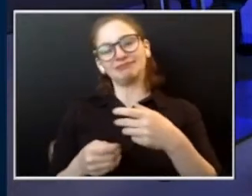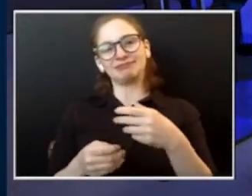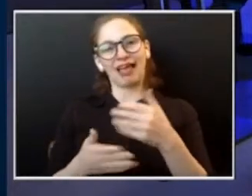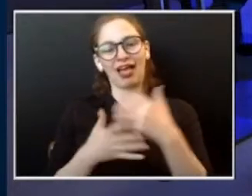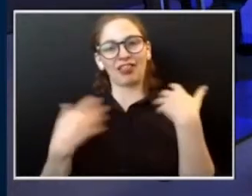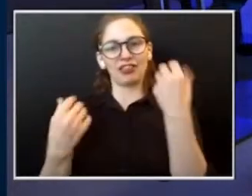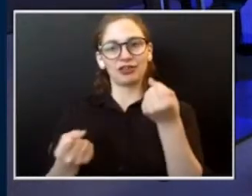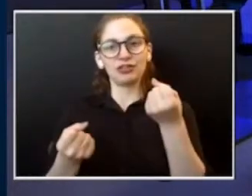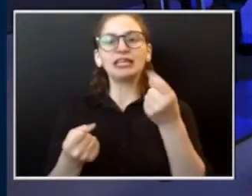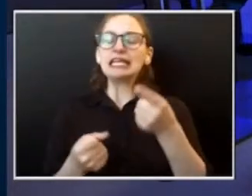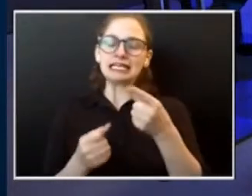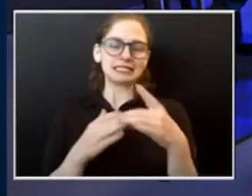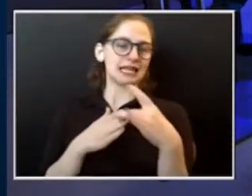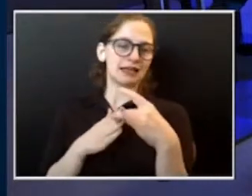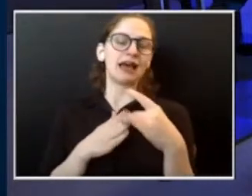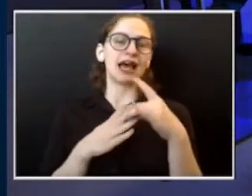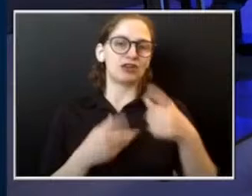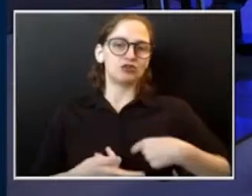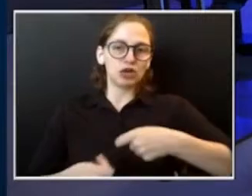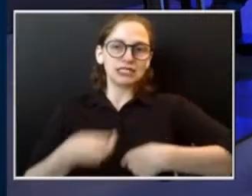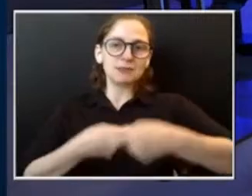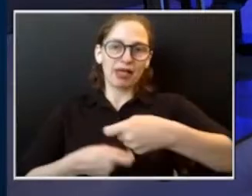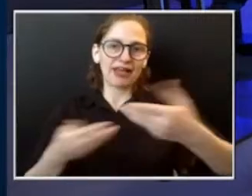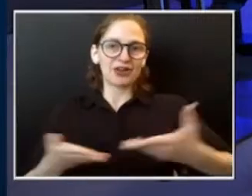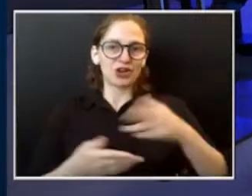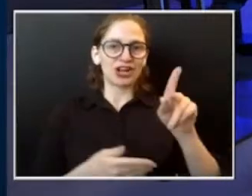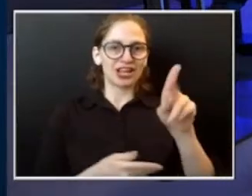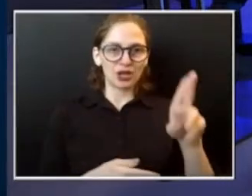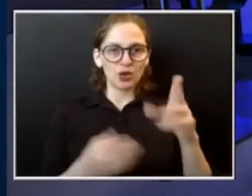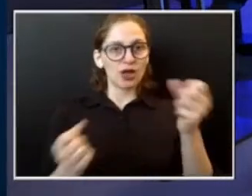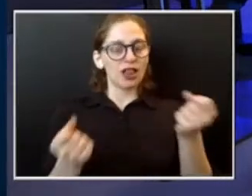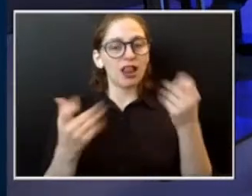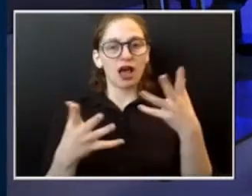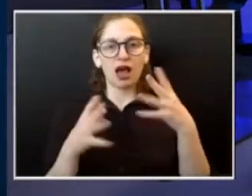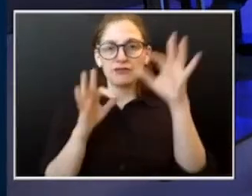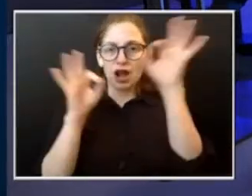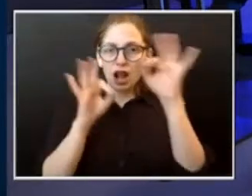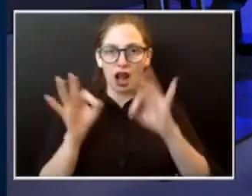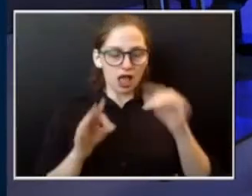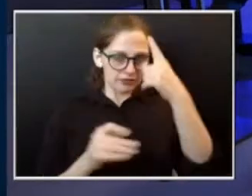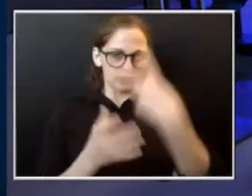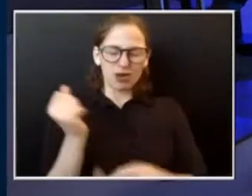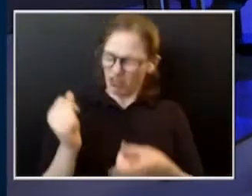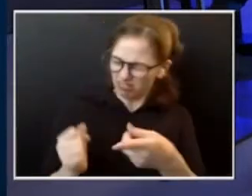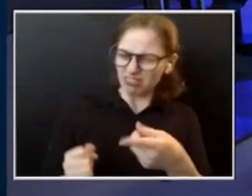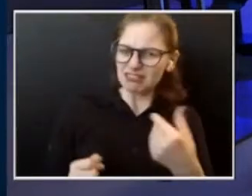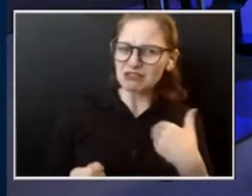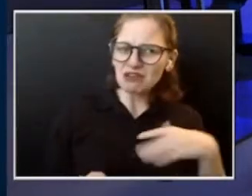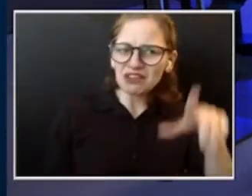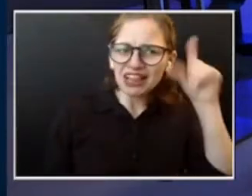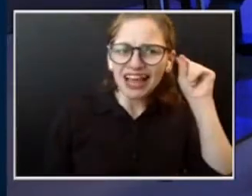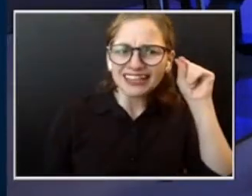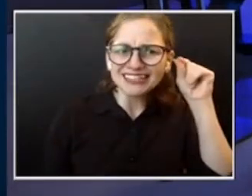here at KU. A lot of words again for both of you. Oh my God, you got glasses on. Yeah, it's getting older, man. I'm catching up with you guys.